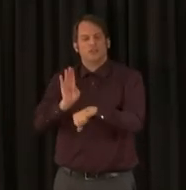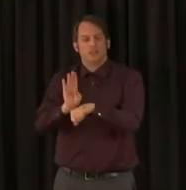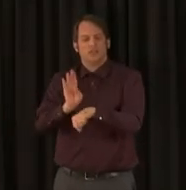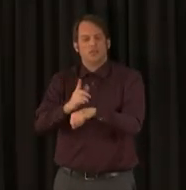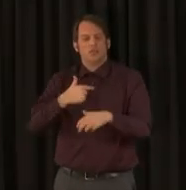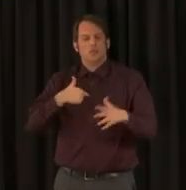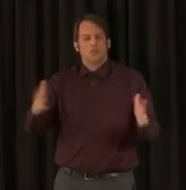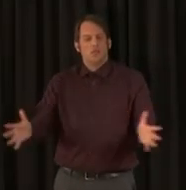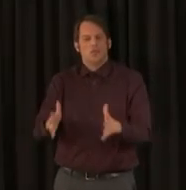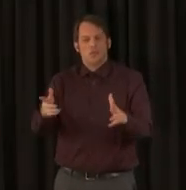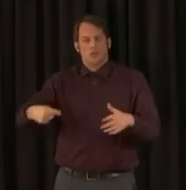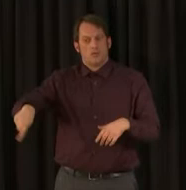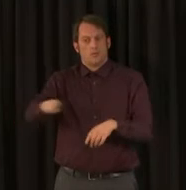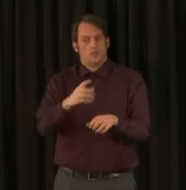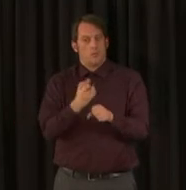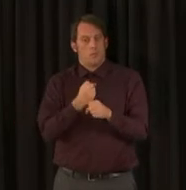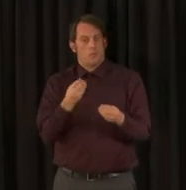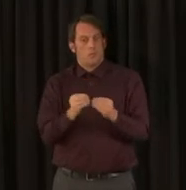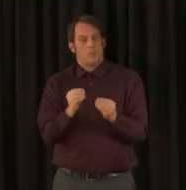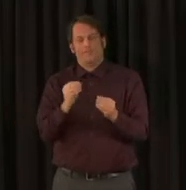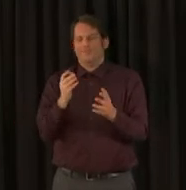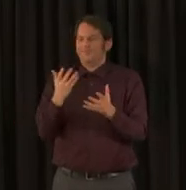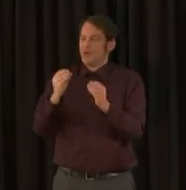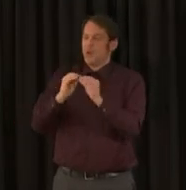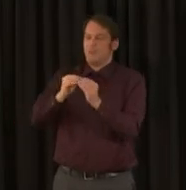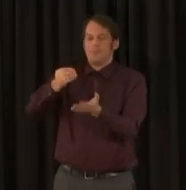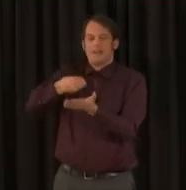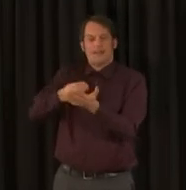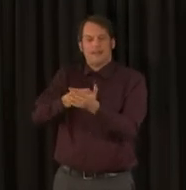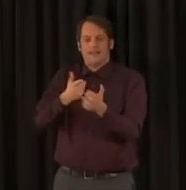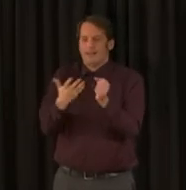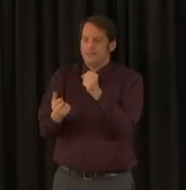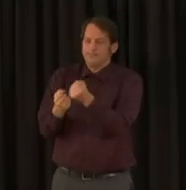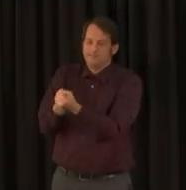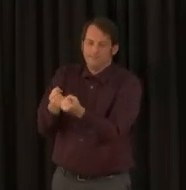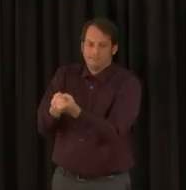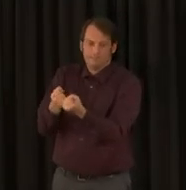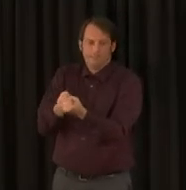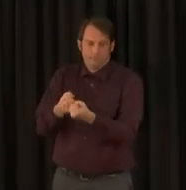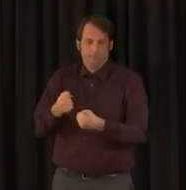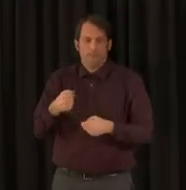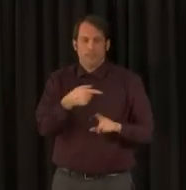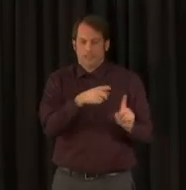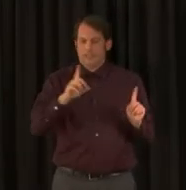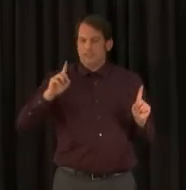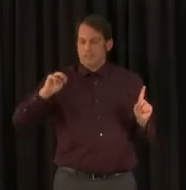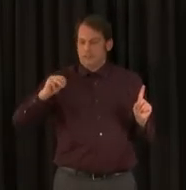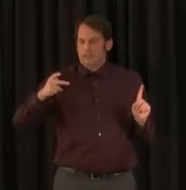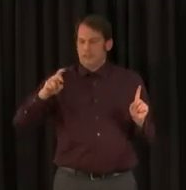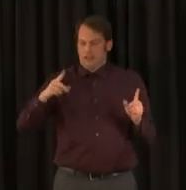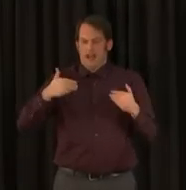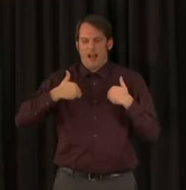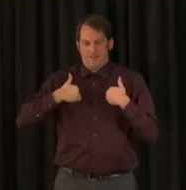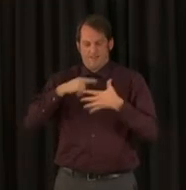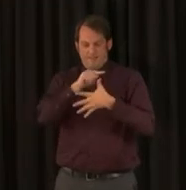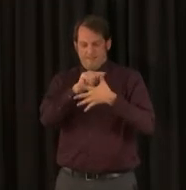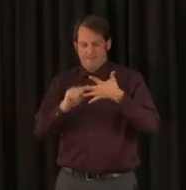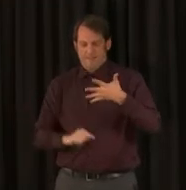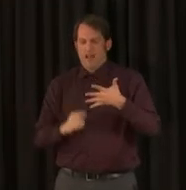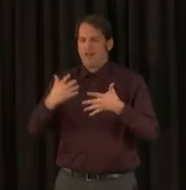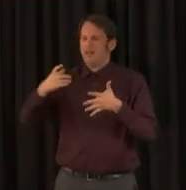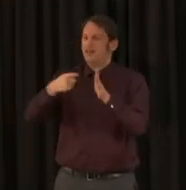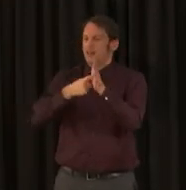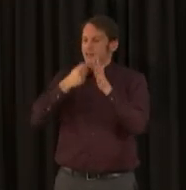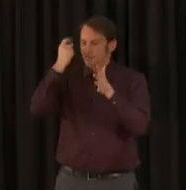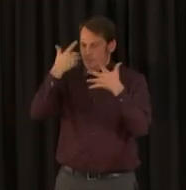receive financial relief. Additionally, DMPED is going to be adjusting the eligibility requirements so that